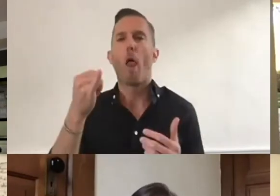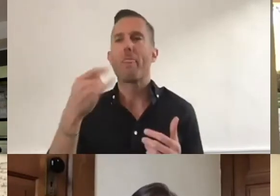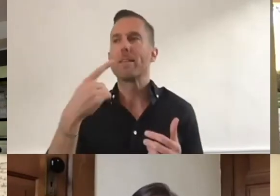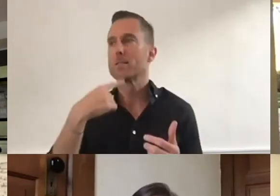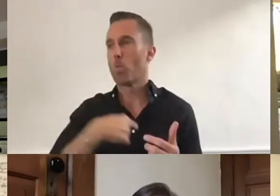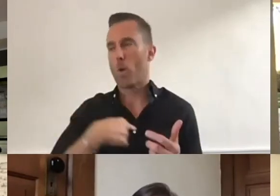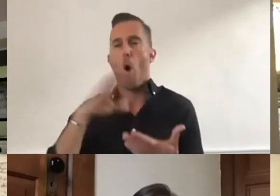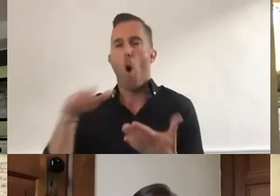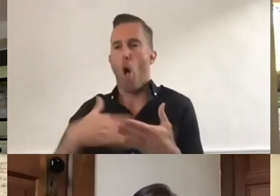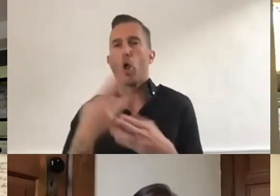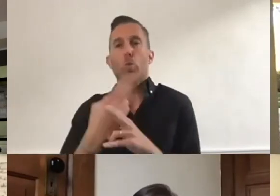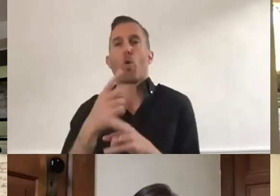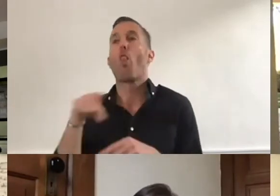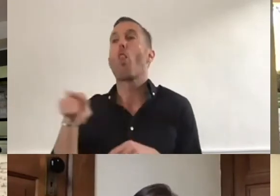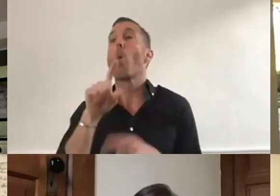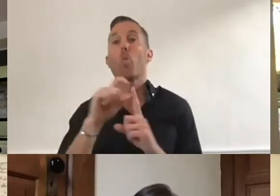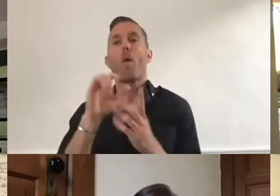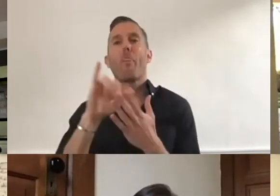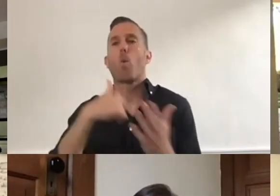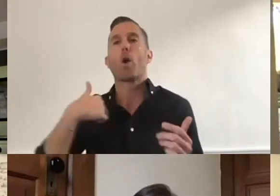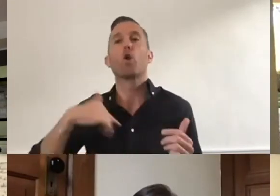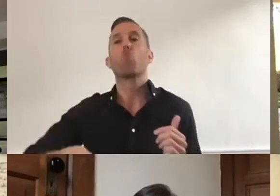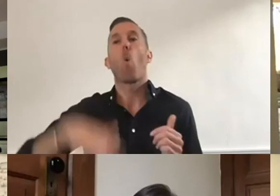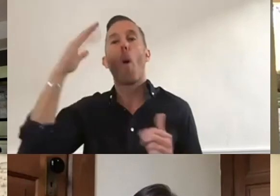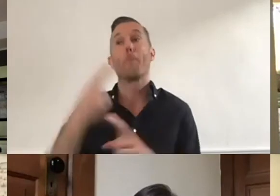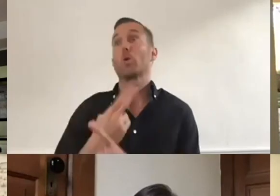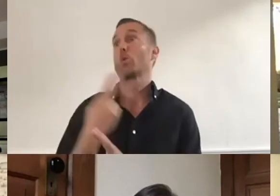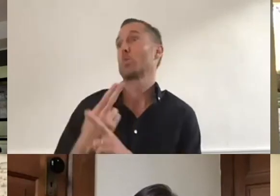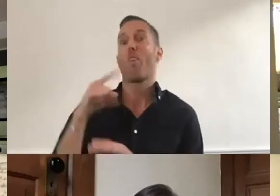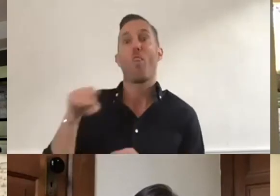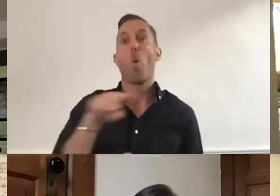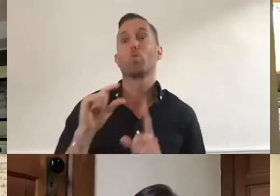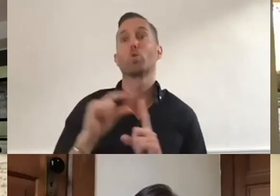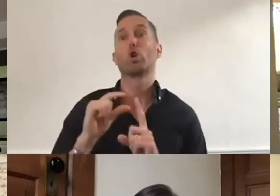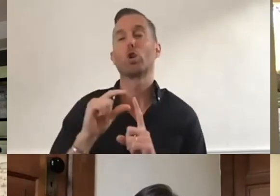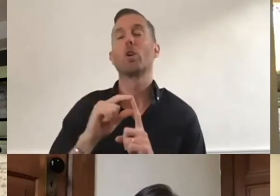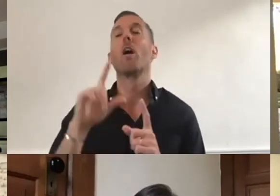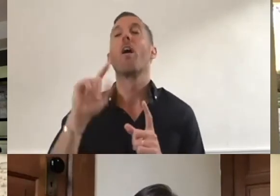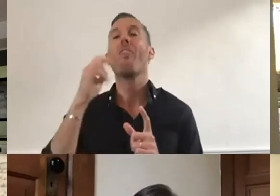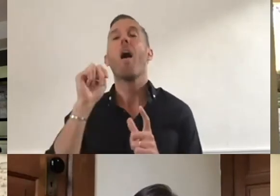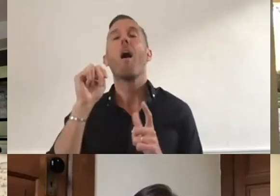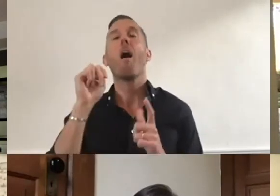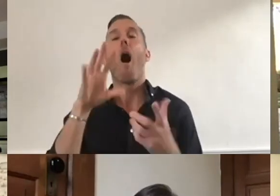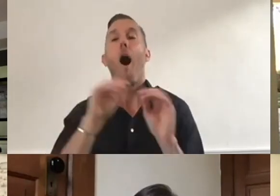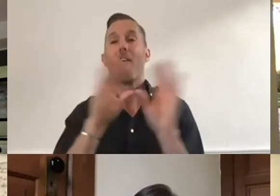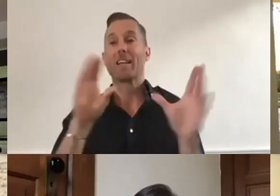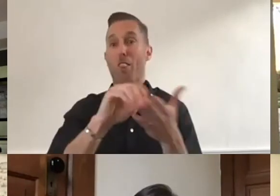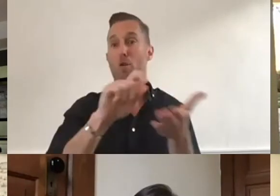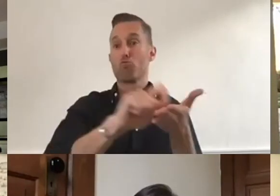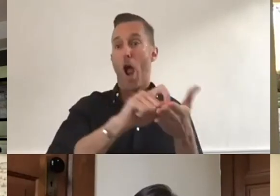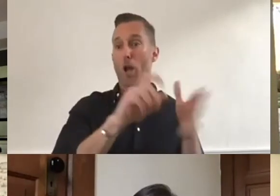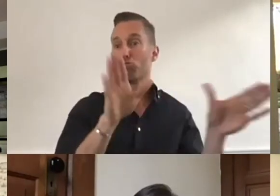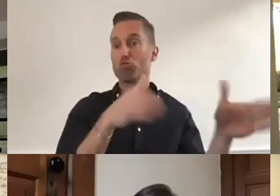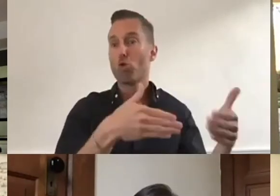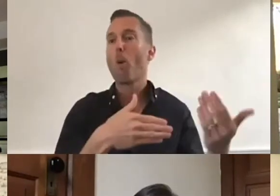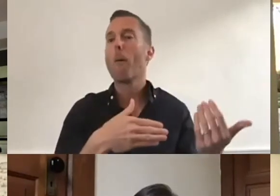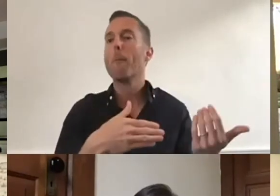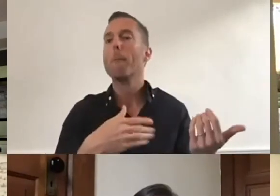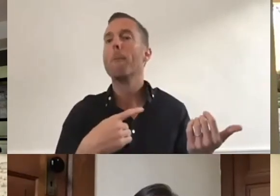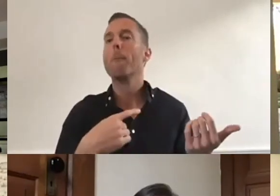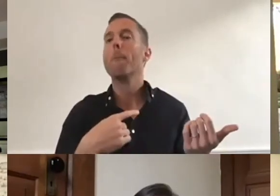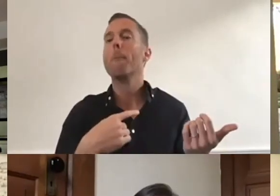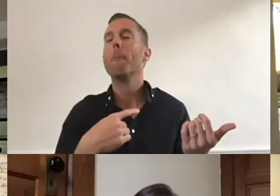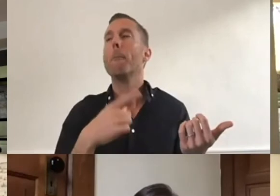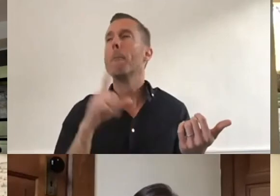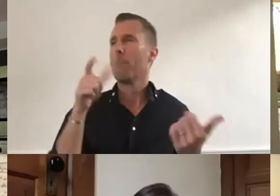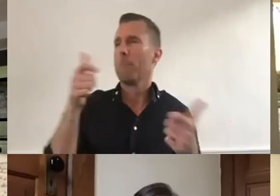that we've grown up with. And then at the network level, obviously in the studio level, you're looking at those scripts. So